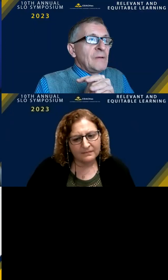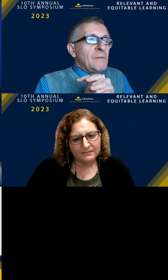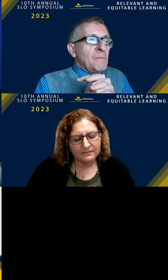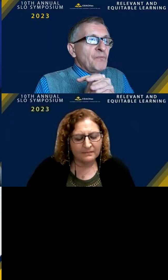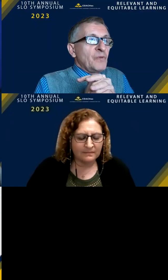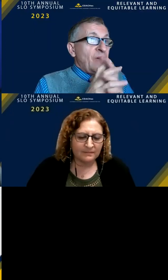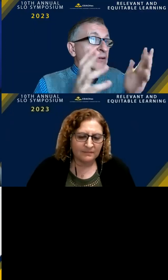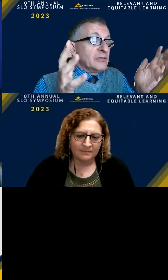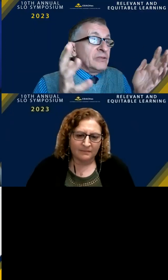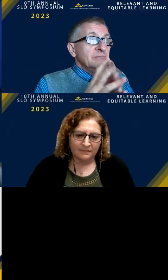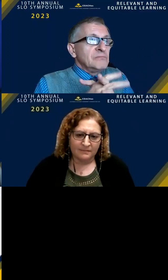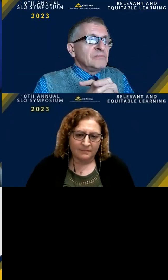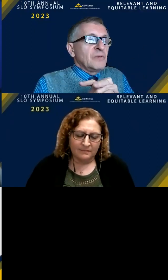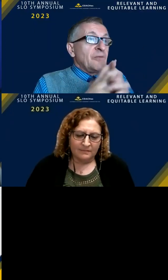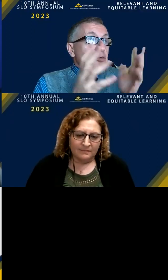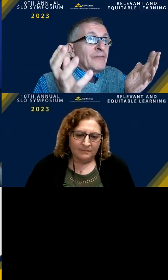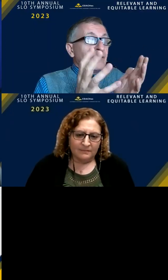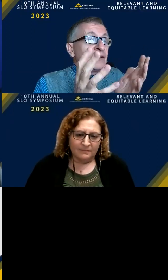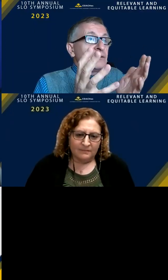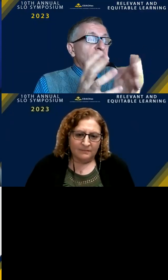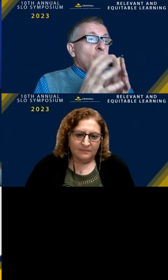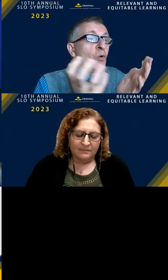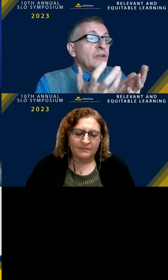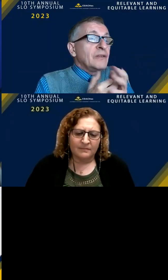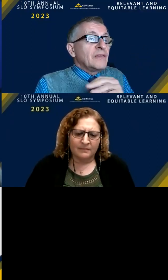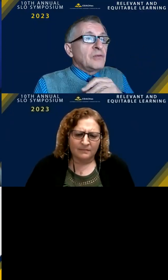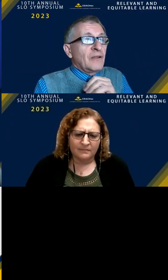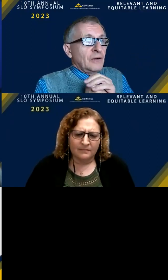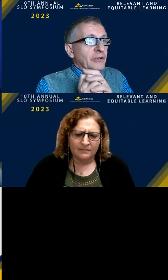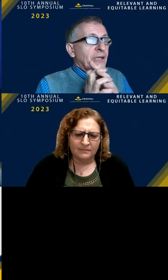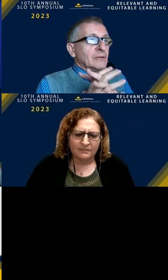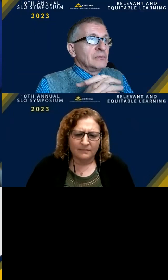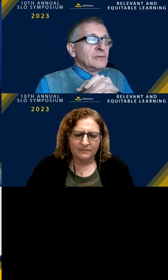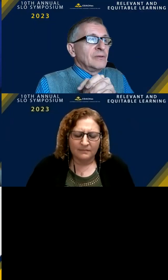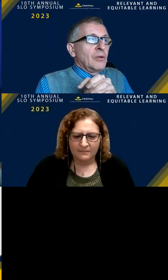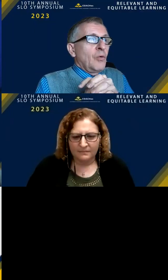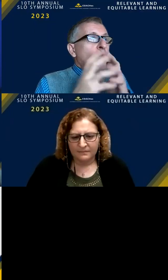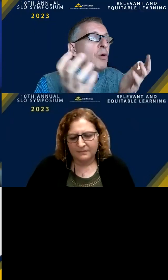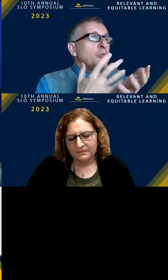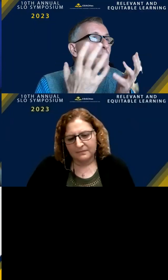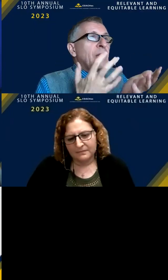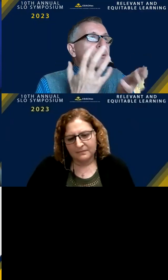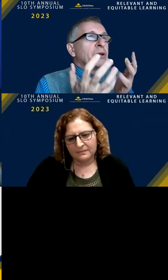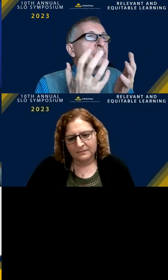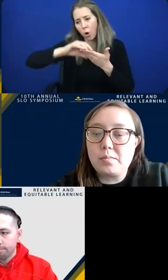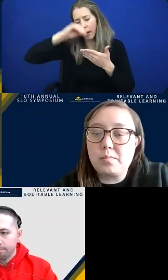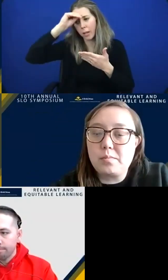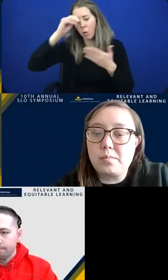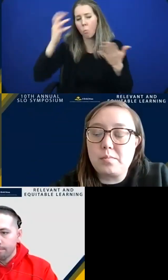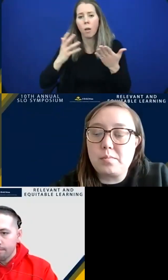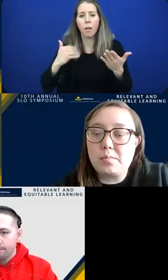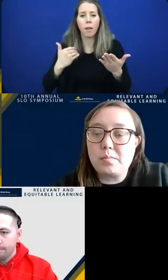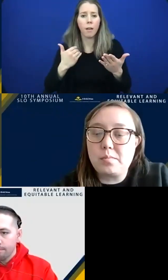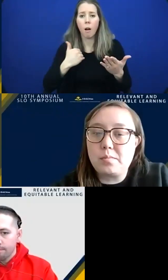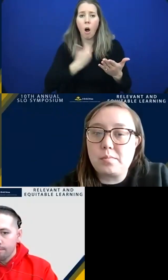employers, faculty, everyone's asking, what is it that students are learning? What would be our good answer